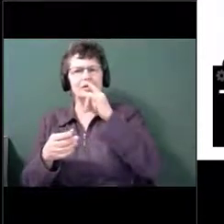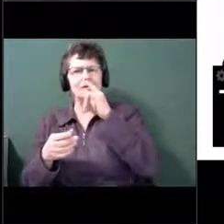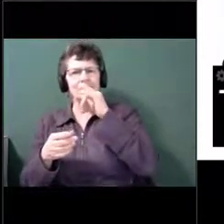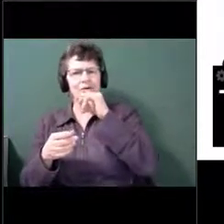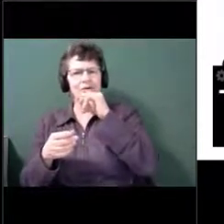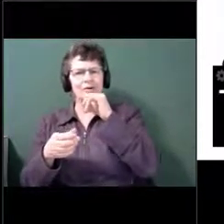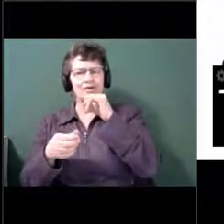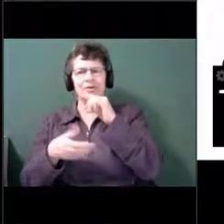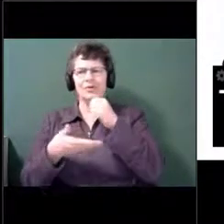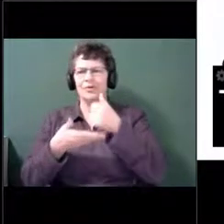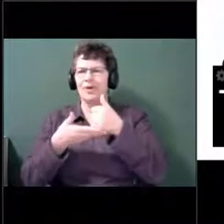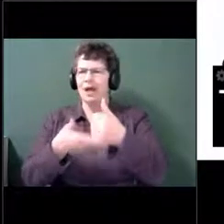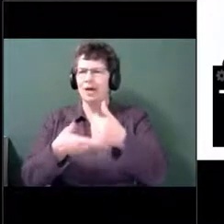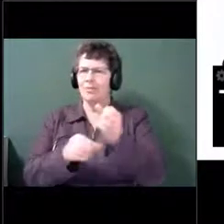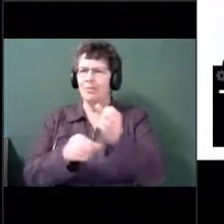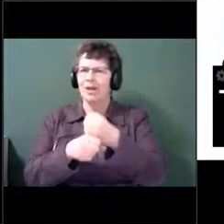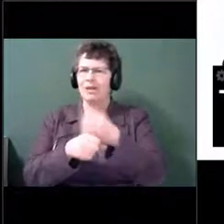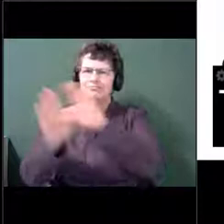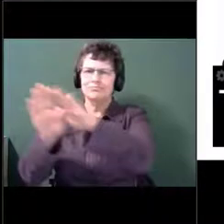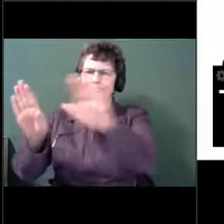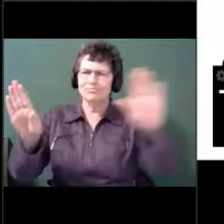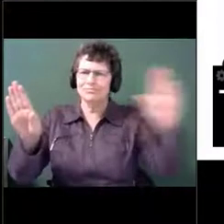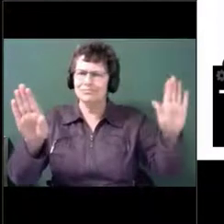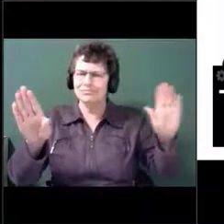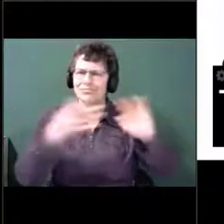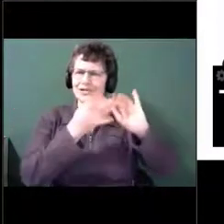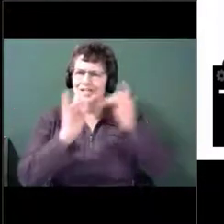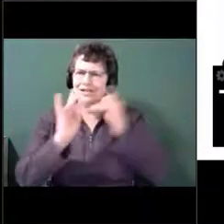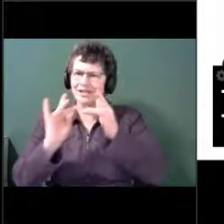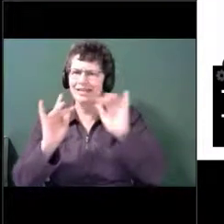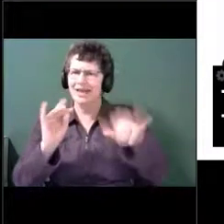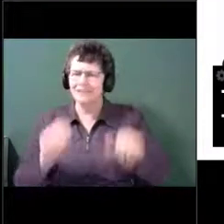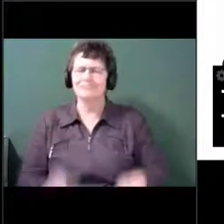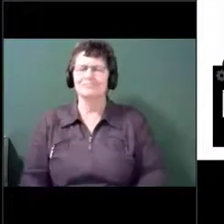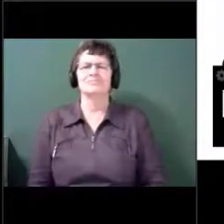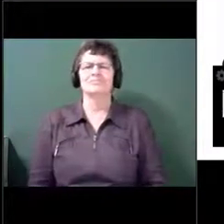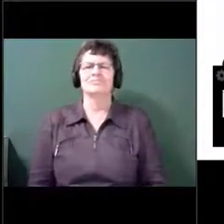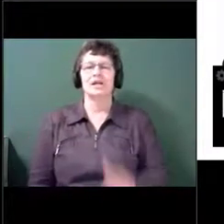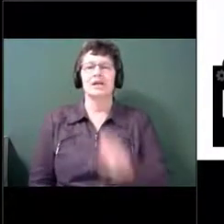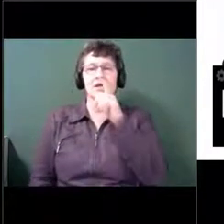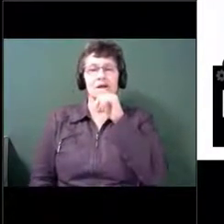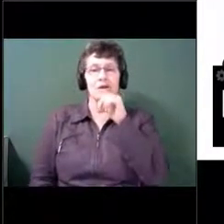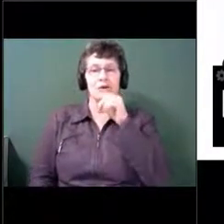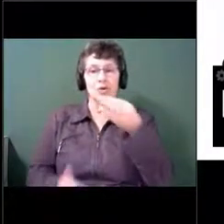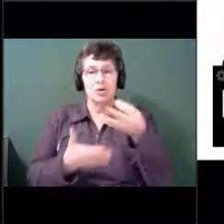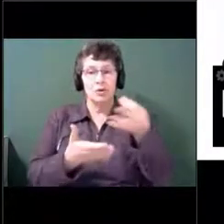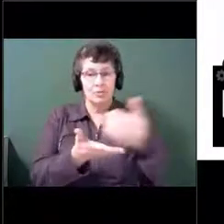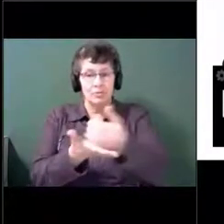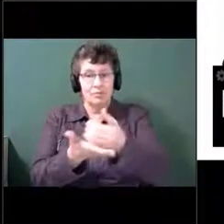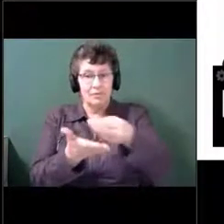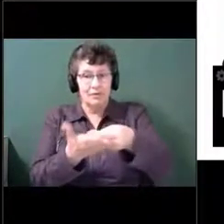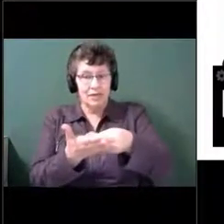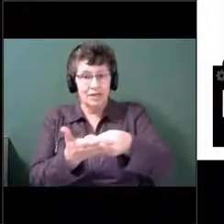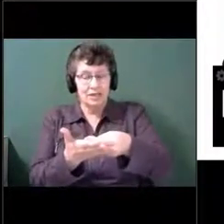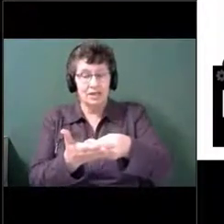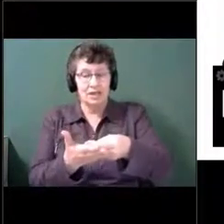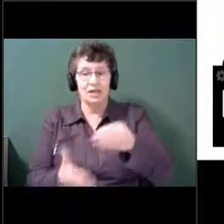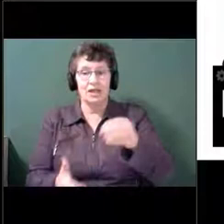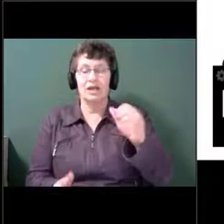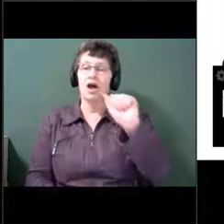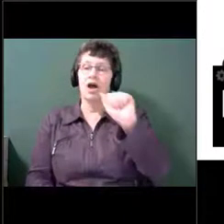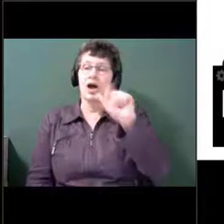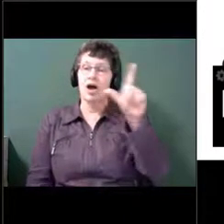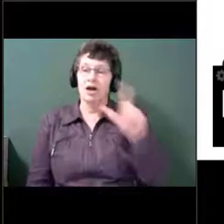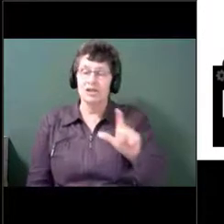online exhibition. And finally, to thank our funders, the Alzheimer's Society, the Michael Smith Foundation